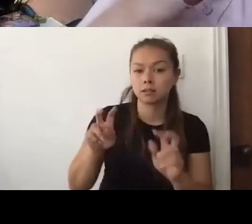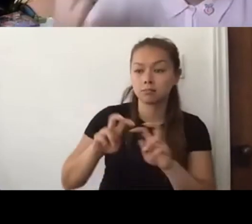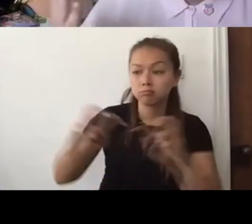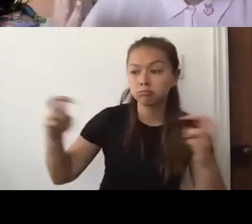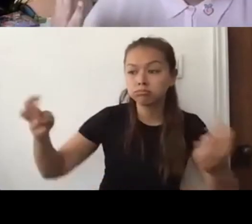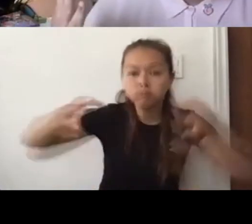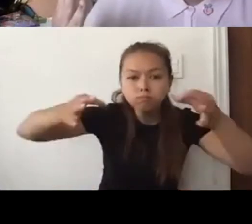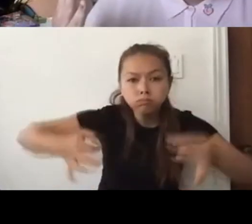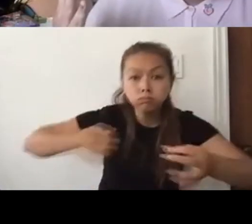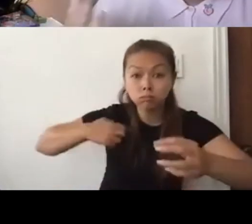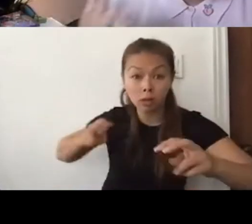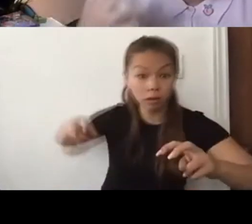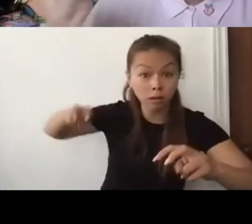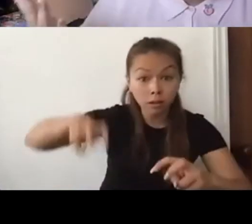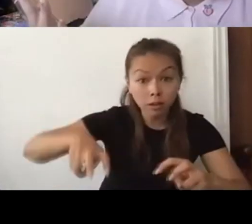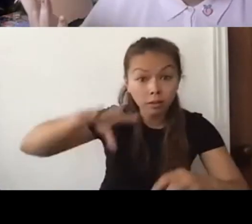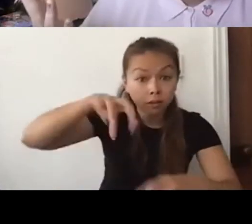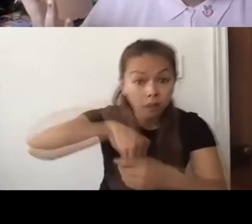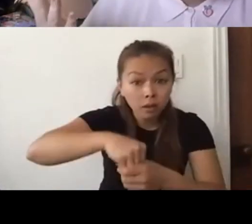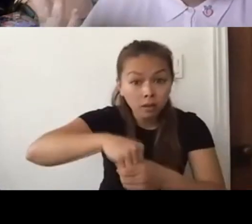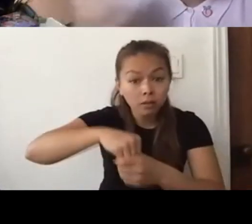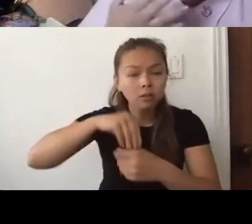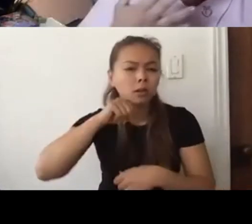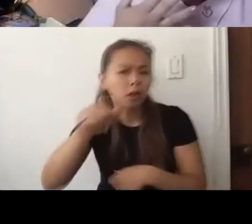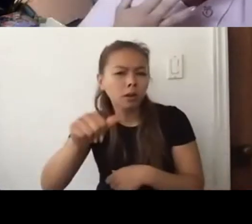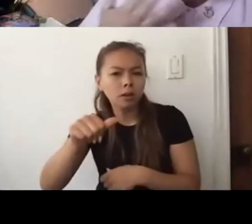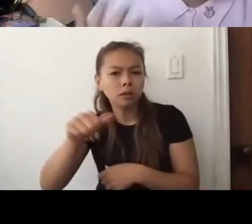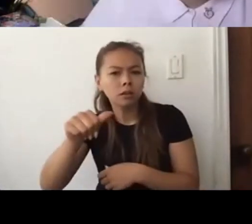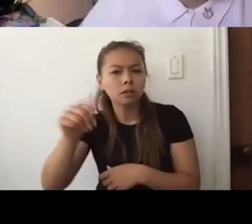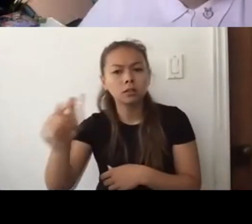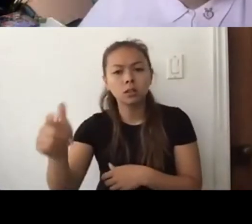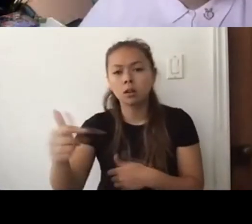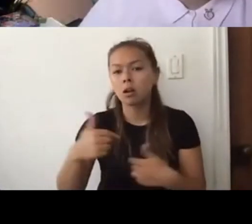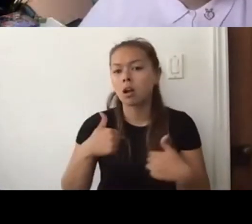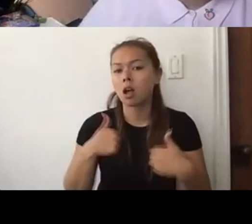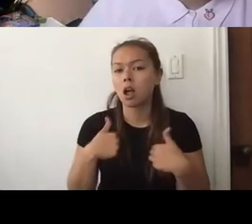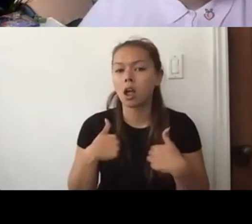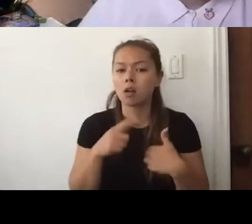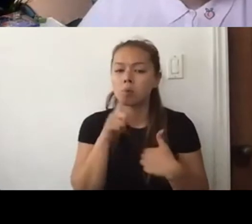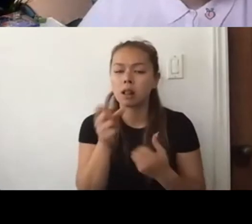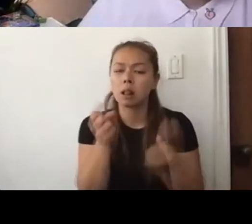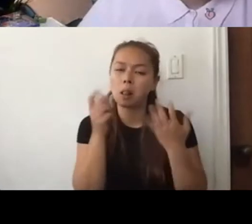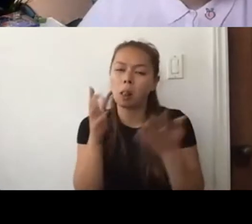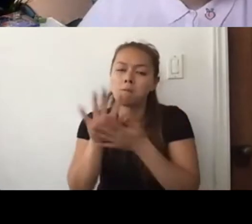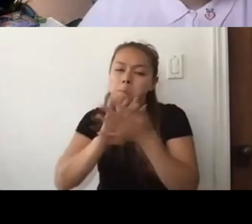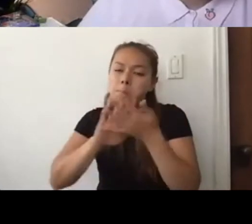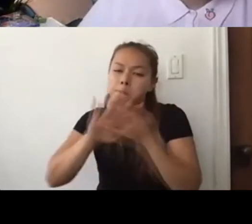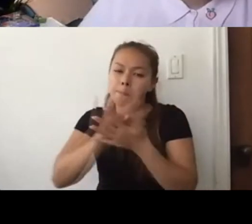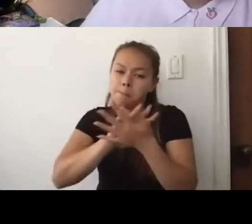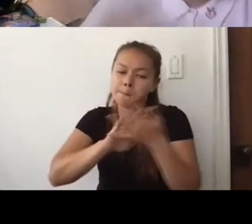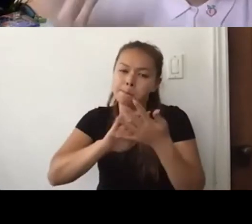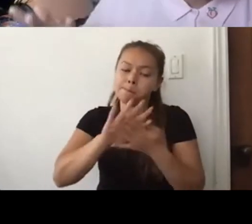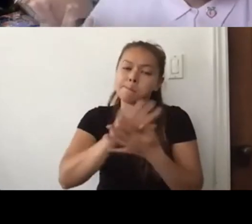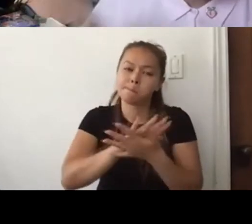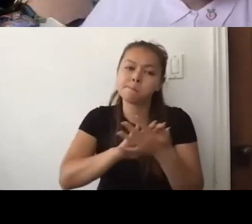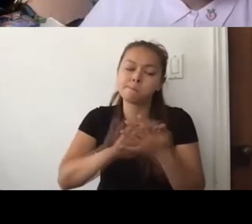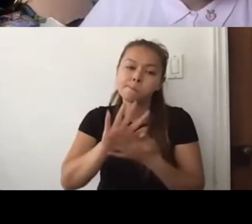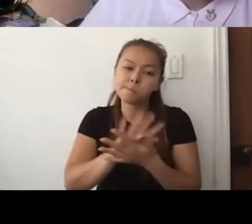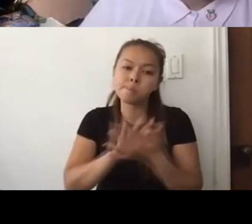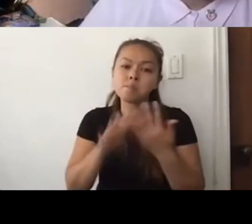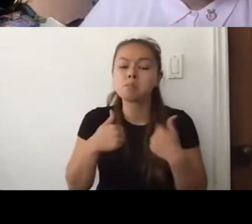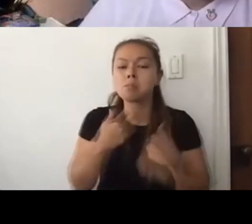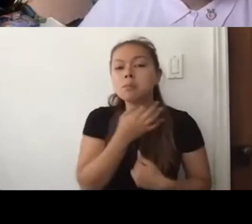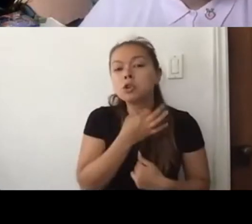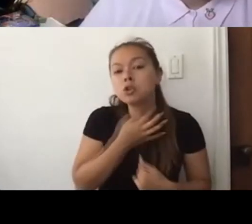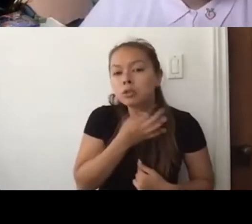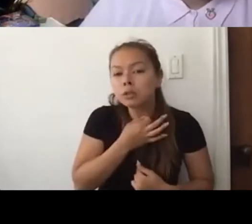just so much nuance there. I'm eager to see what some of my colleagues on the panel have to say and, you know, what reflections you have to share, Nick.